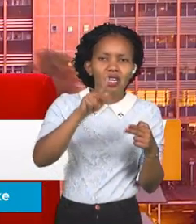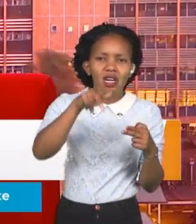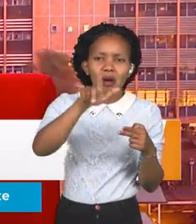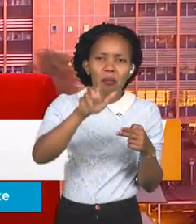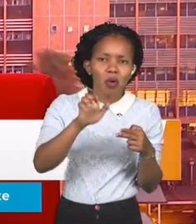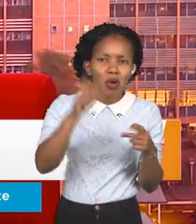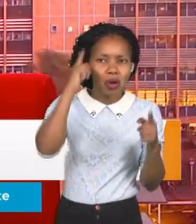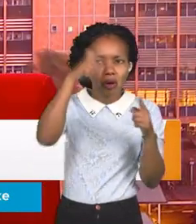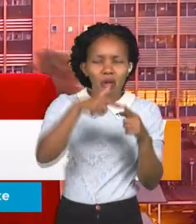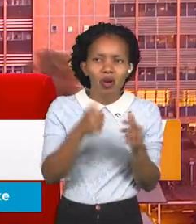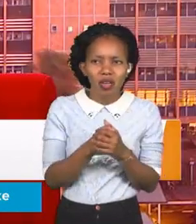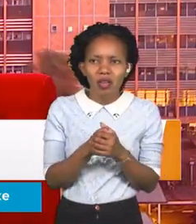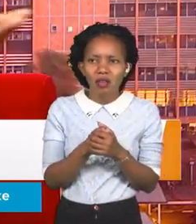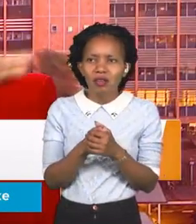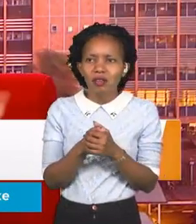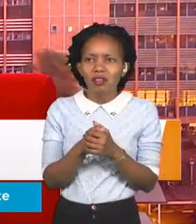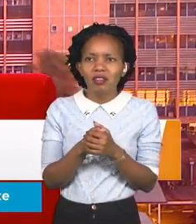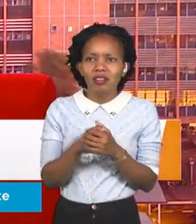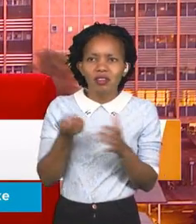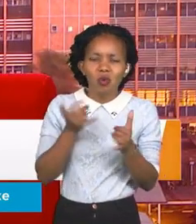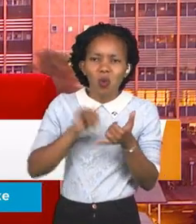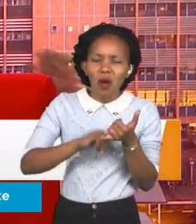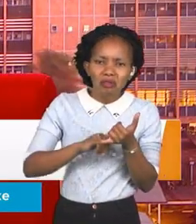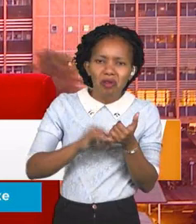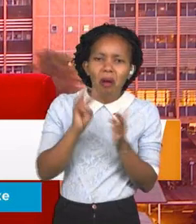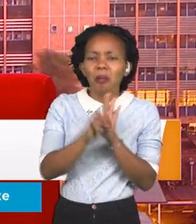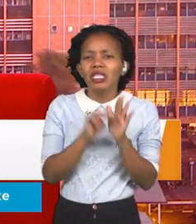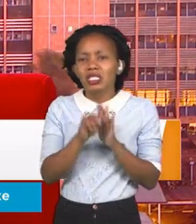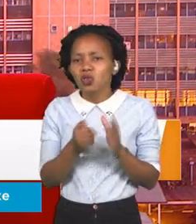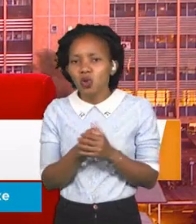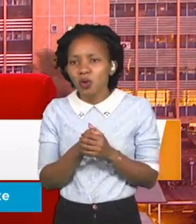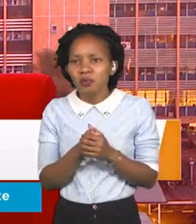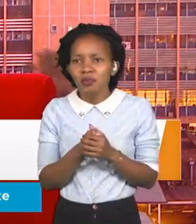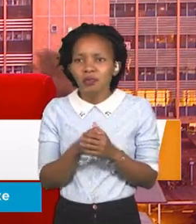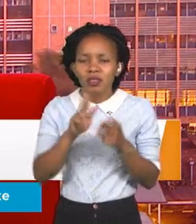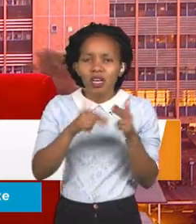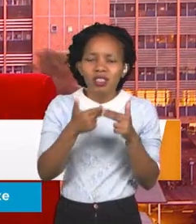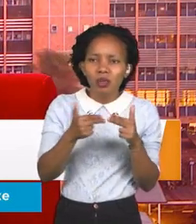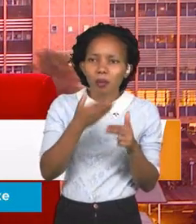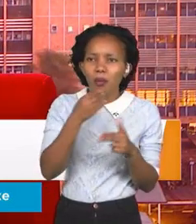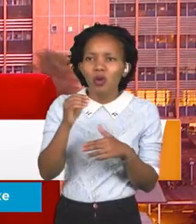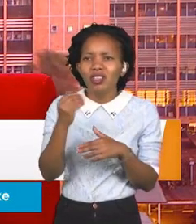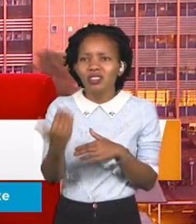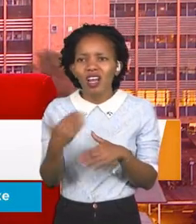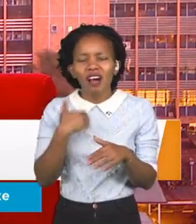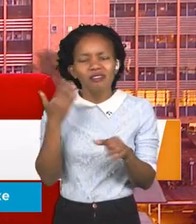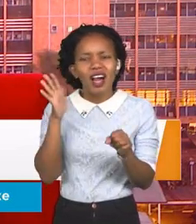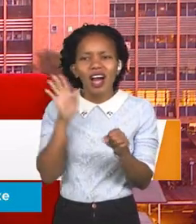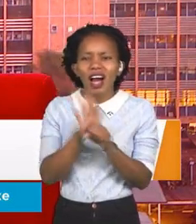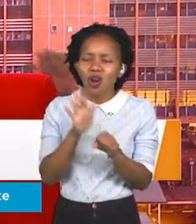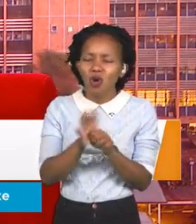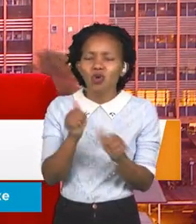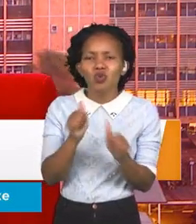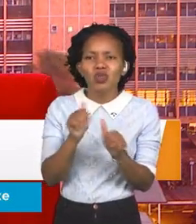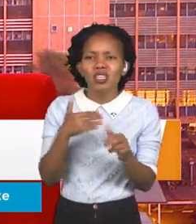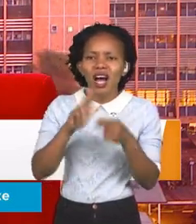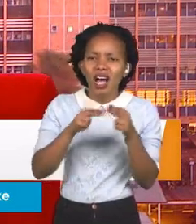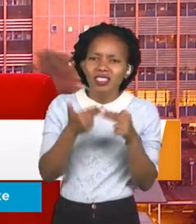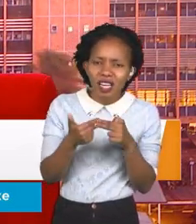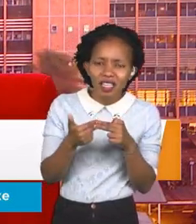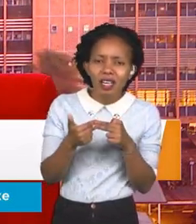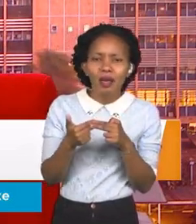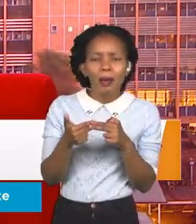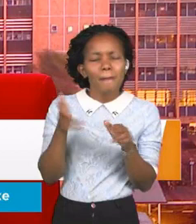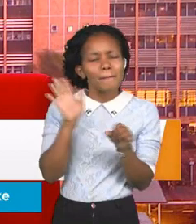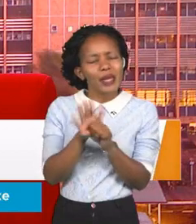hashtag, filter, my filter, wife material, oh, hashtag, yeah. boy child. There's so much we are hashtagging, yeah, to. True, we